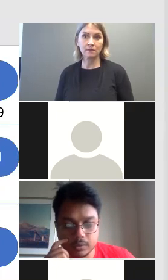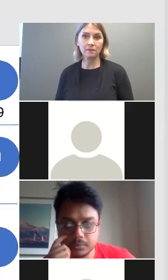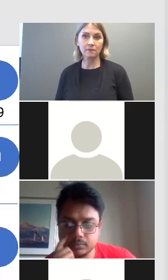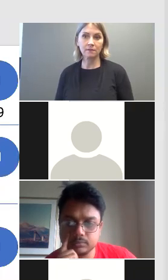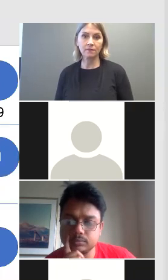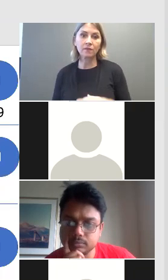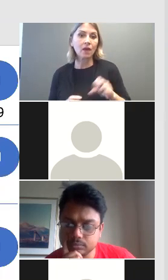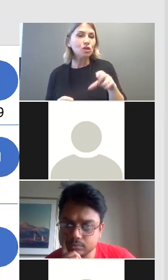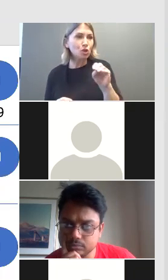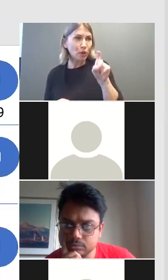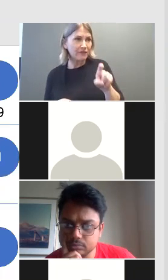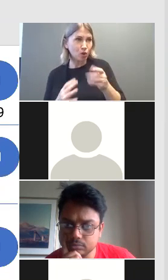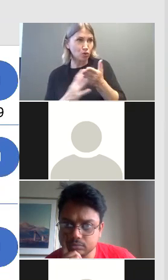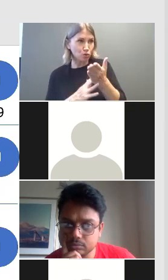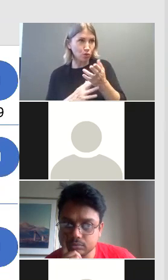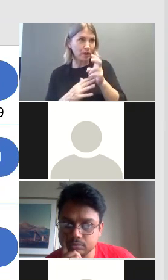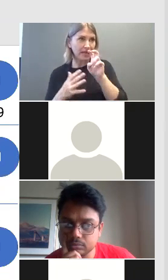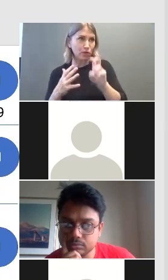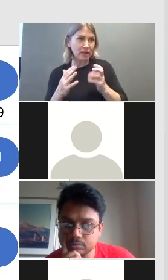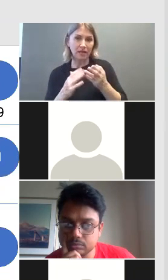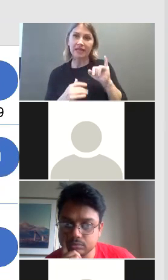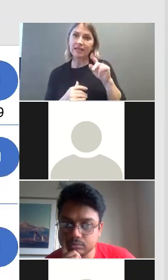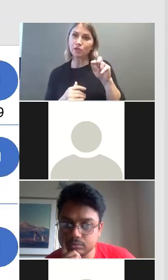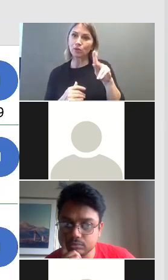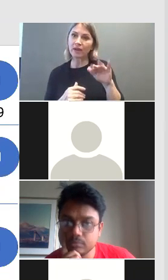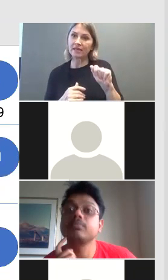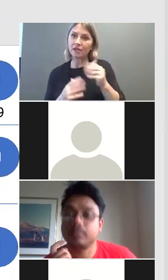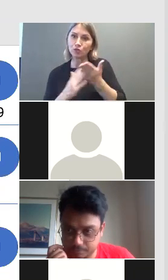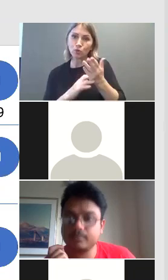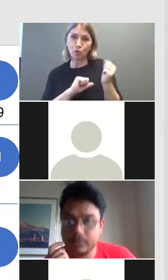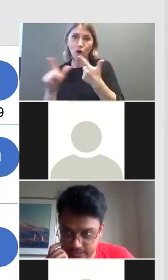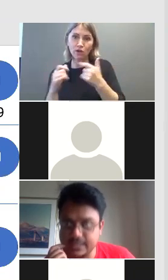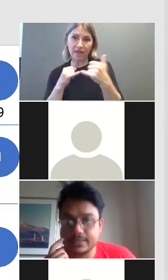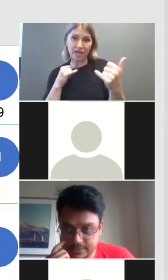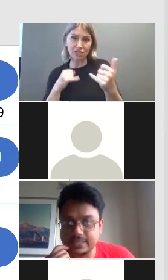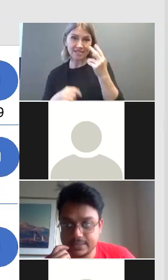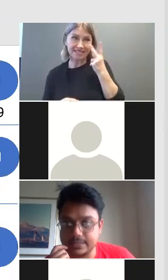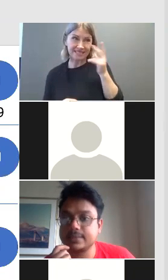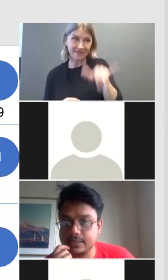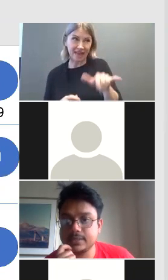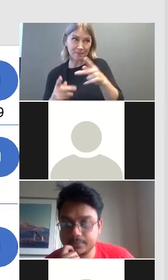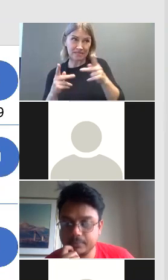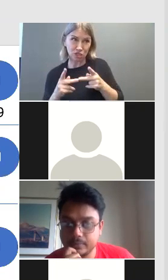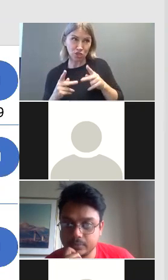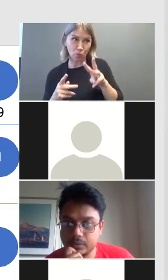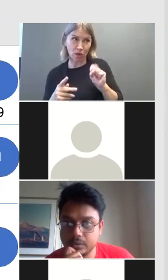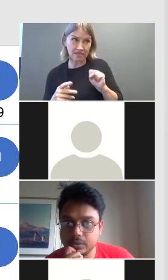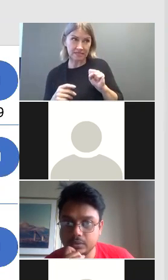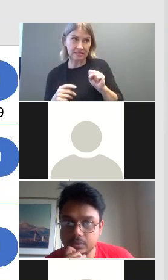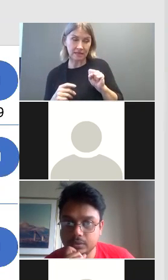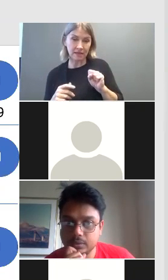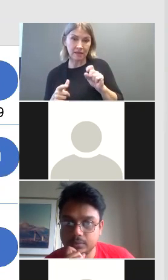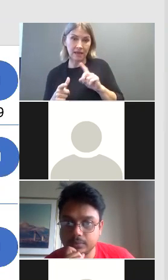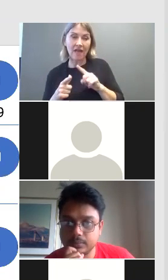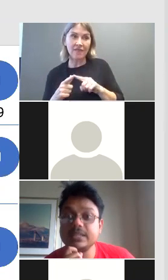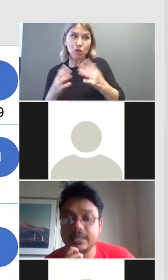Okay, so you'd have to go through, iterate through all their edges to see if that position was yes. less than your